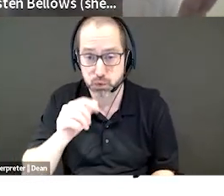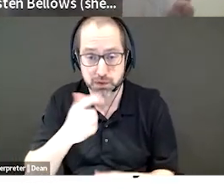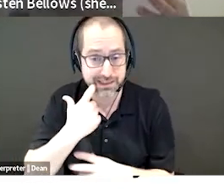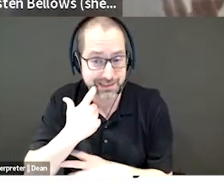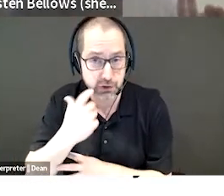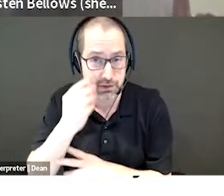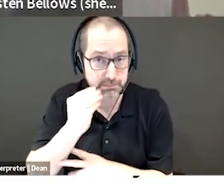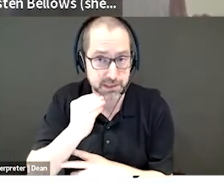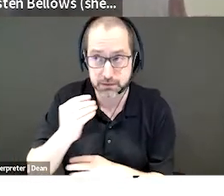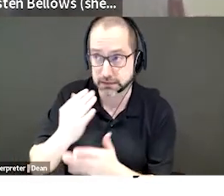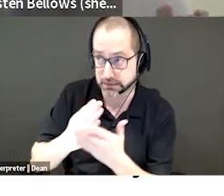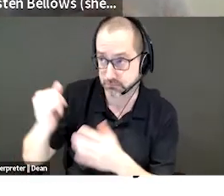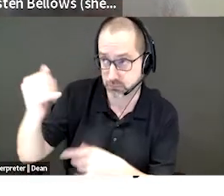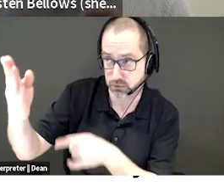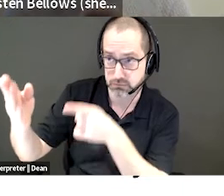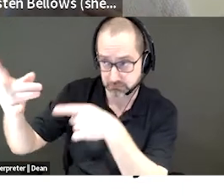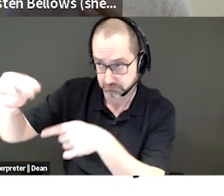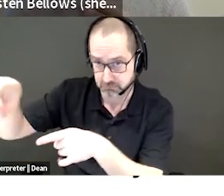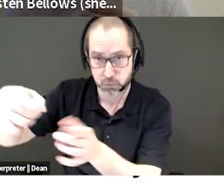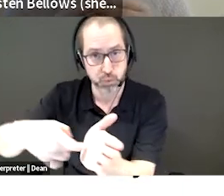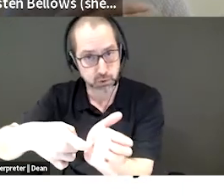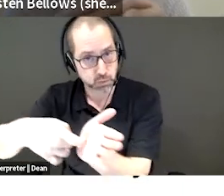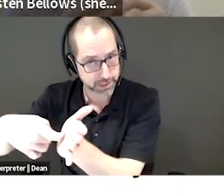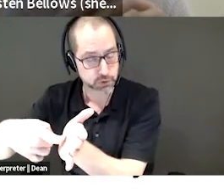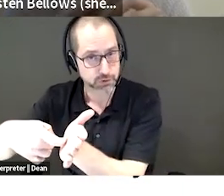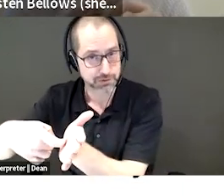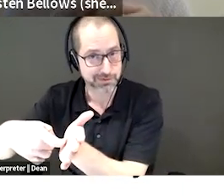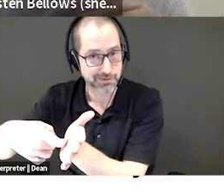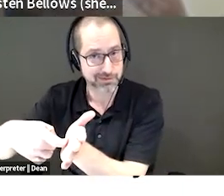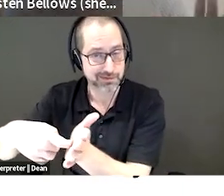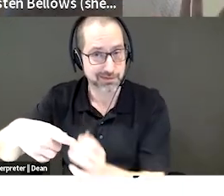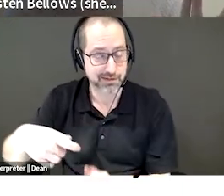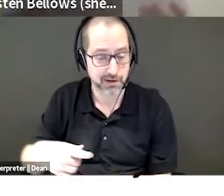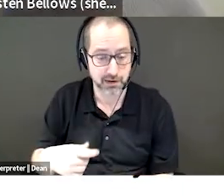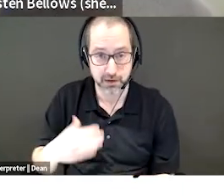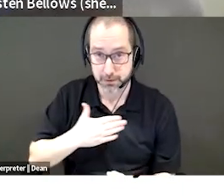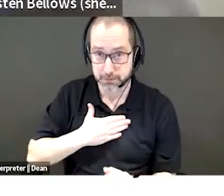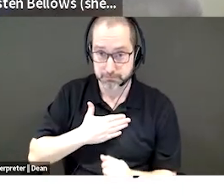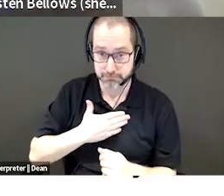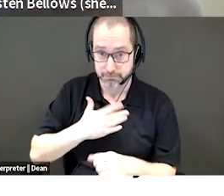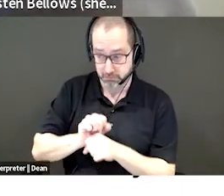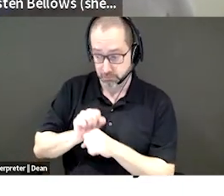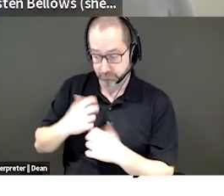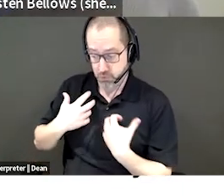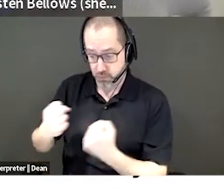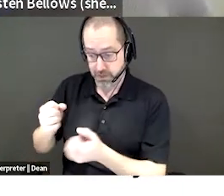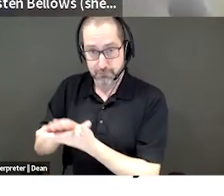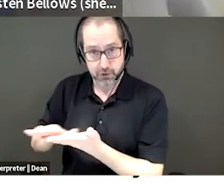might even actually be a job requirement. So I know when I was applying for my job here at the Recovery